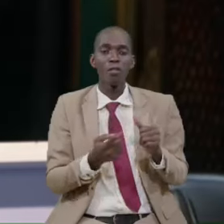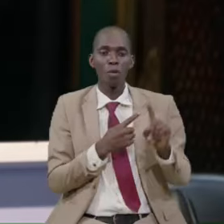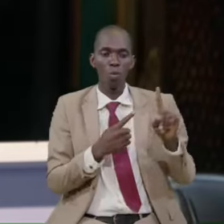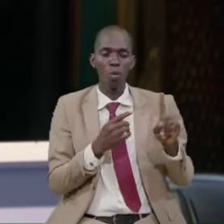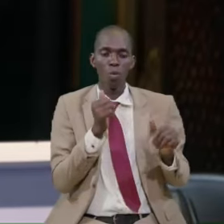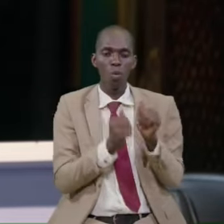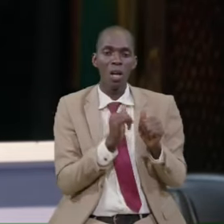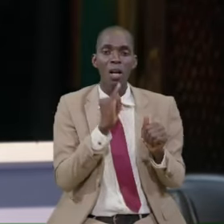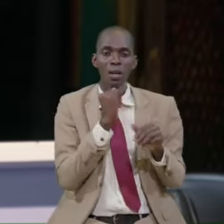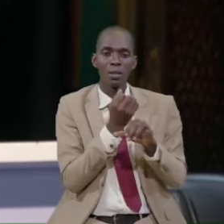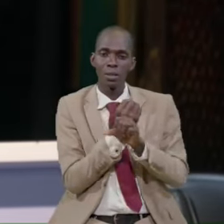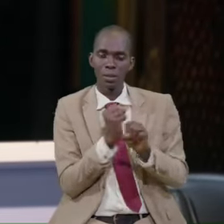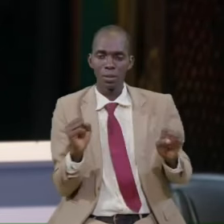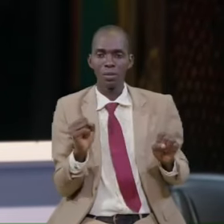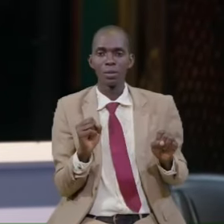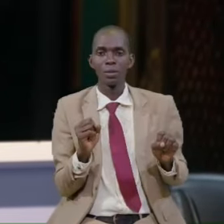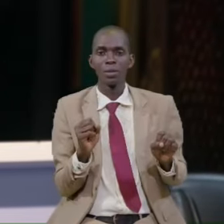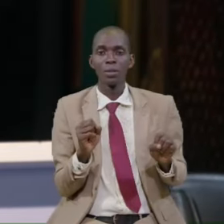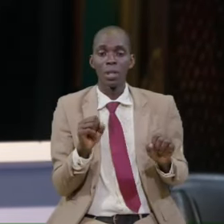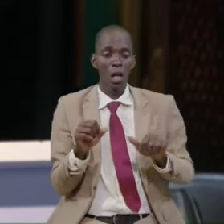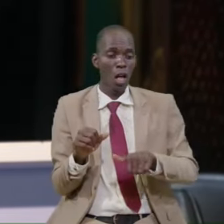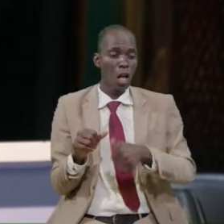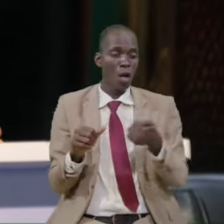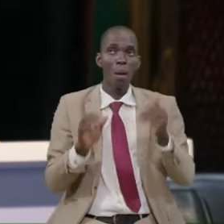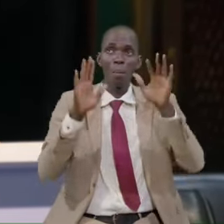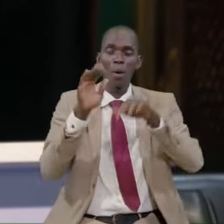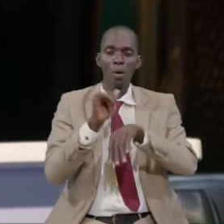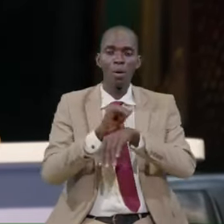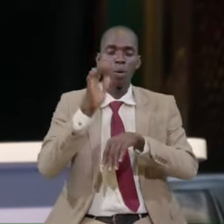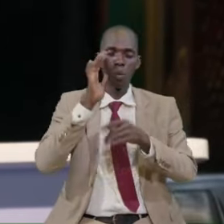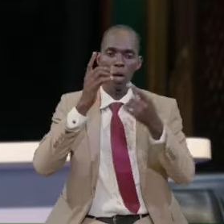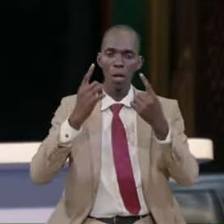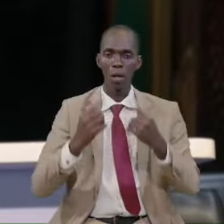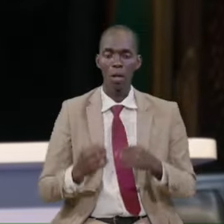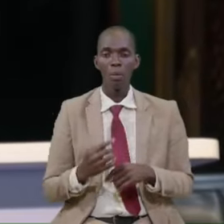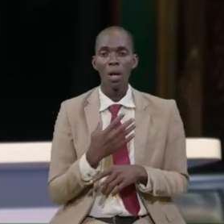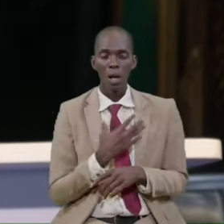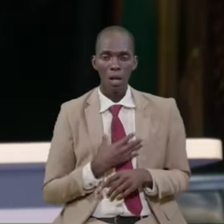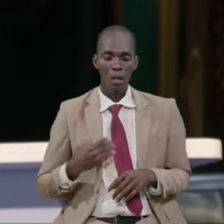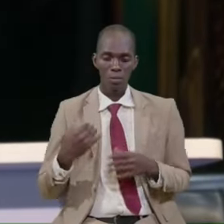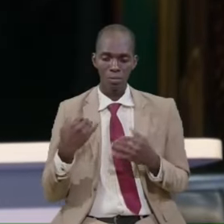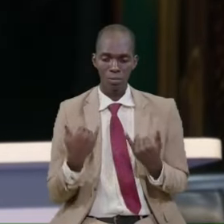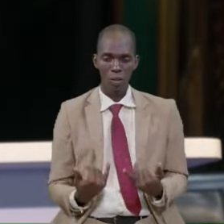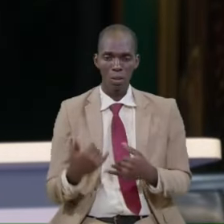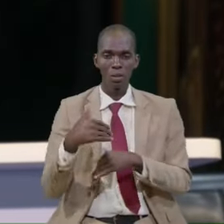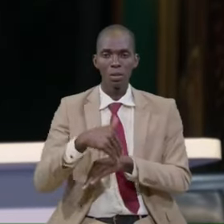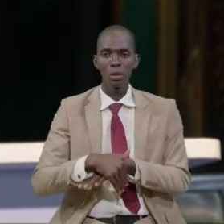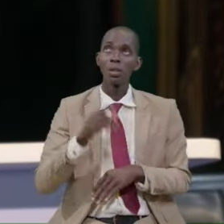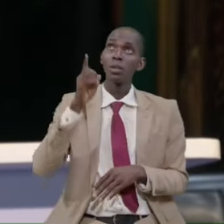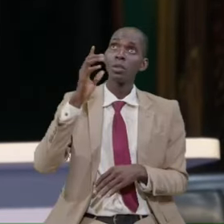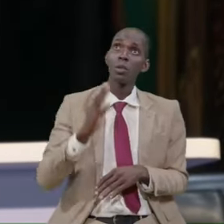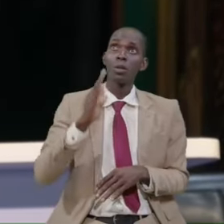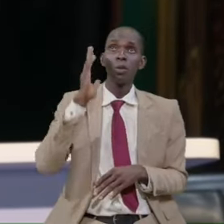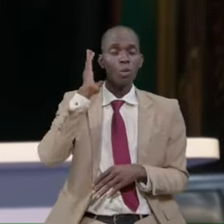Other miracles will come. And tonight, God will grant your